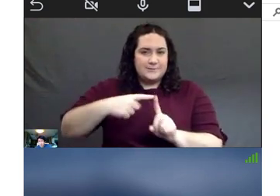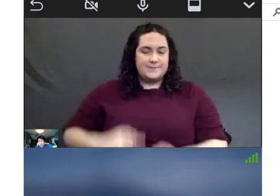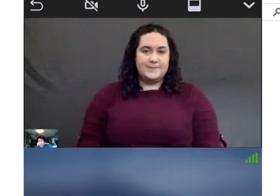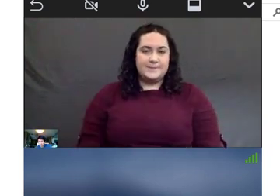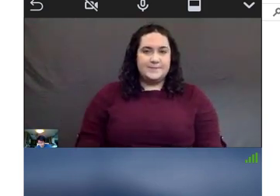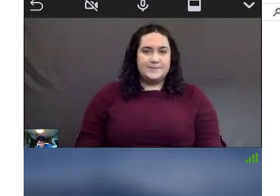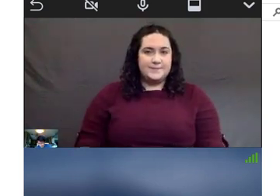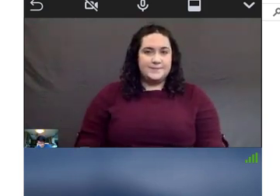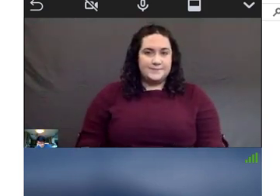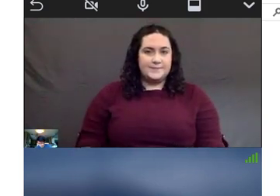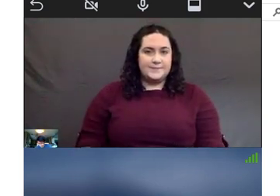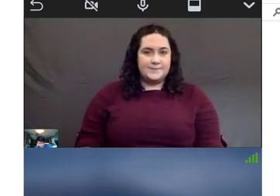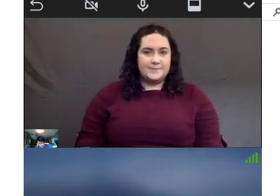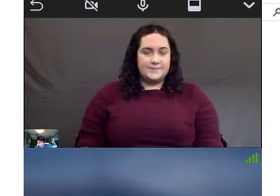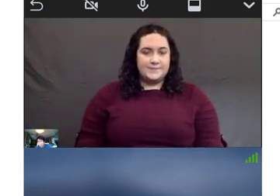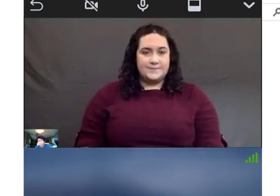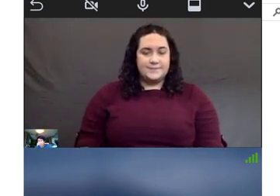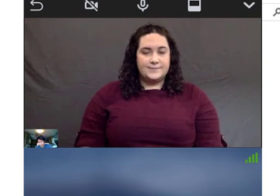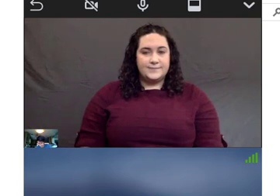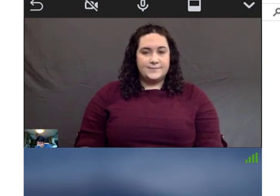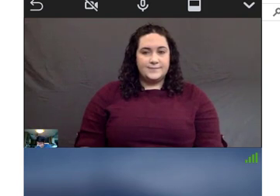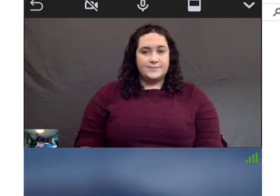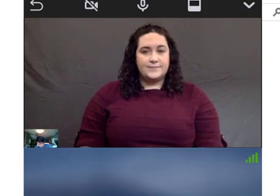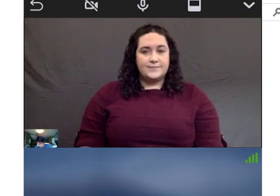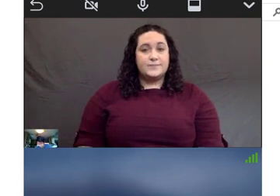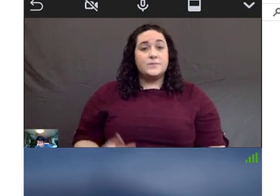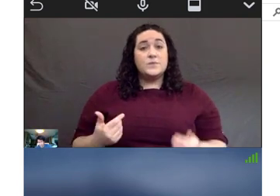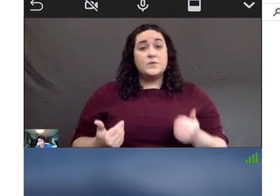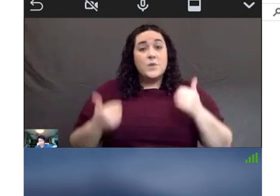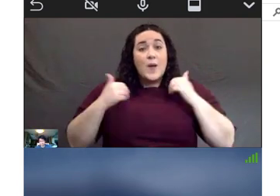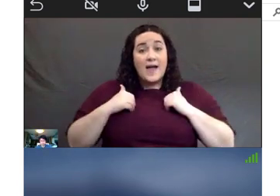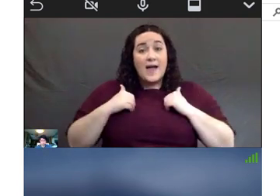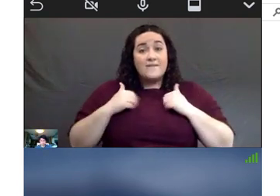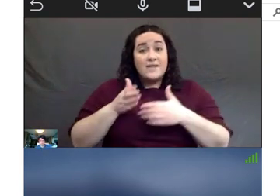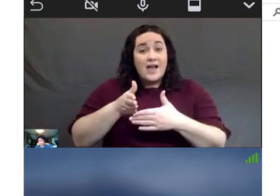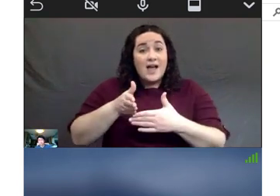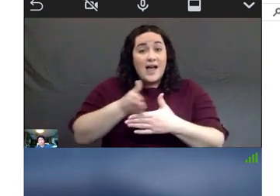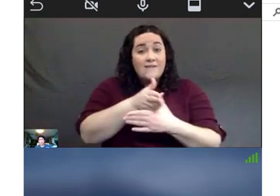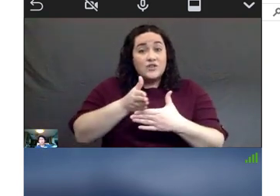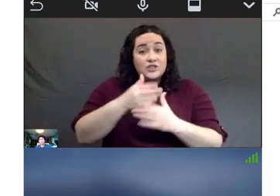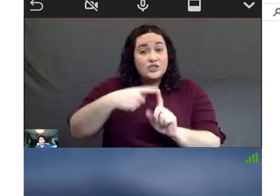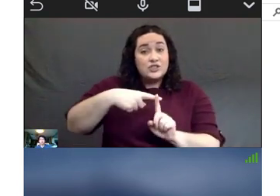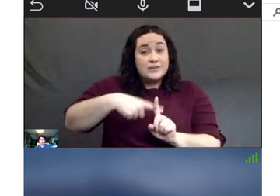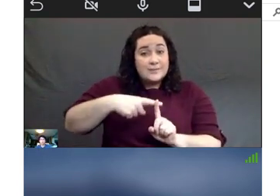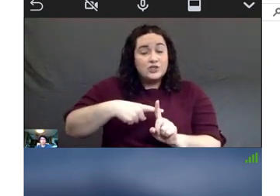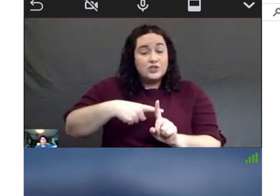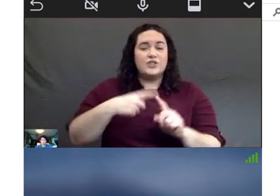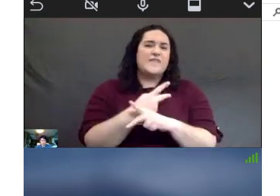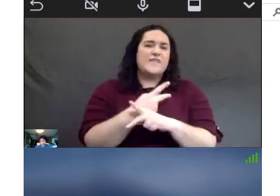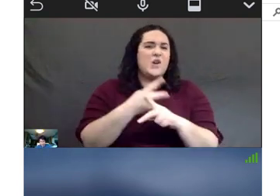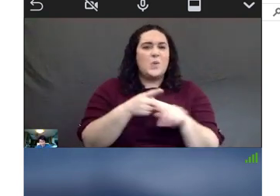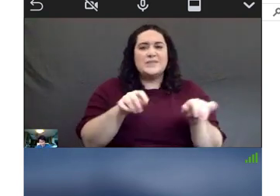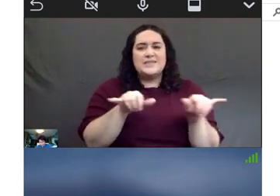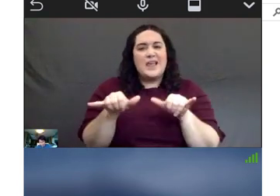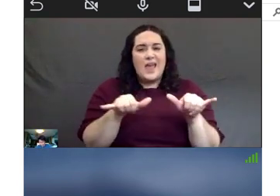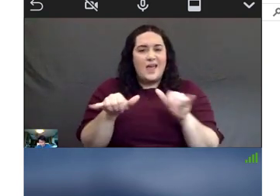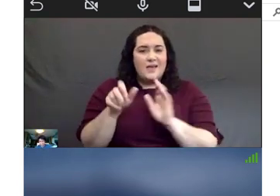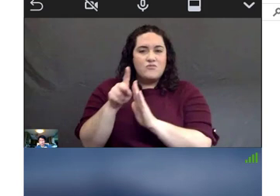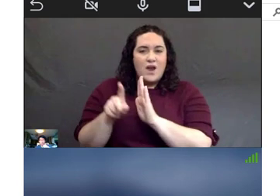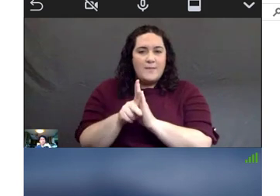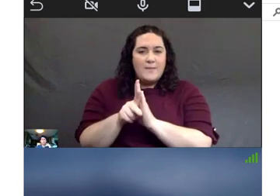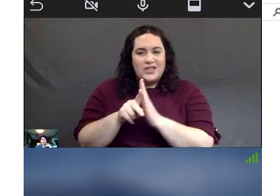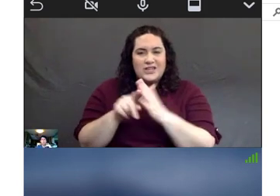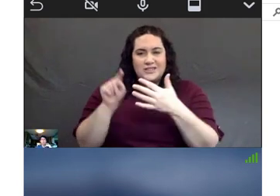So once we know that, then we'll start to look up the same kind of properties that we did before. So this is pretty attractive in a practical sense